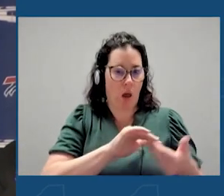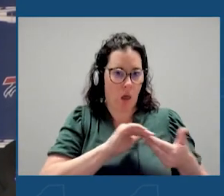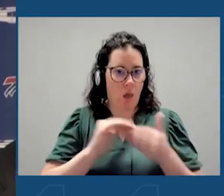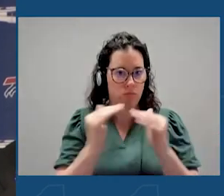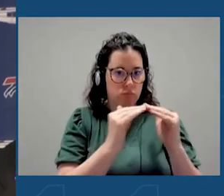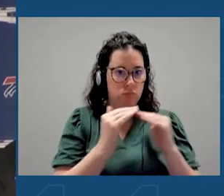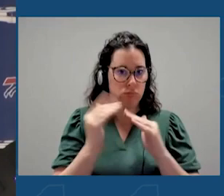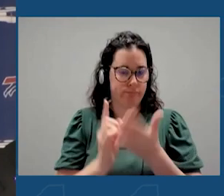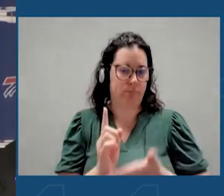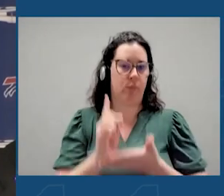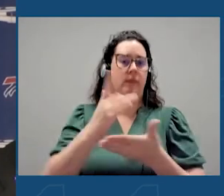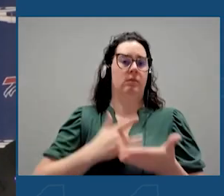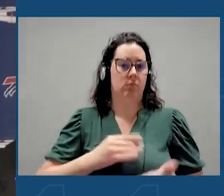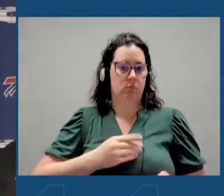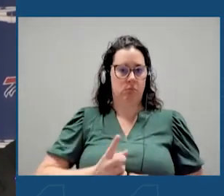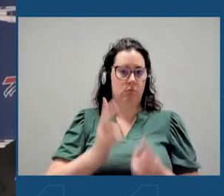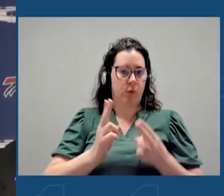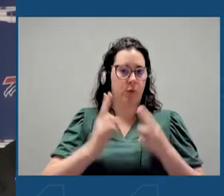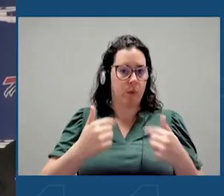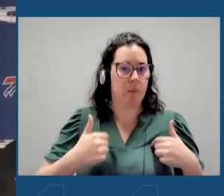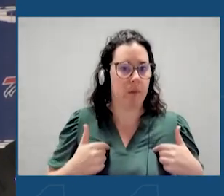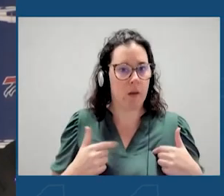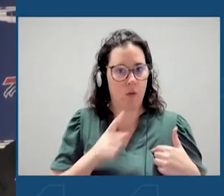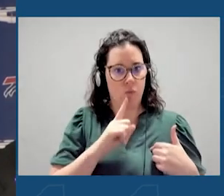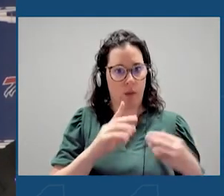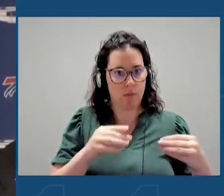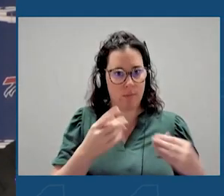deliver this project on behalf of the Pegula family.